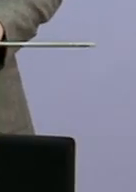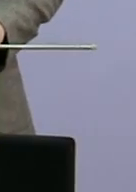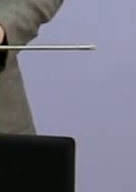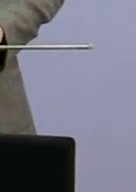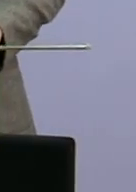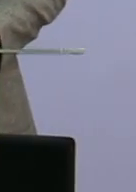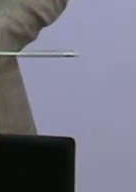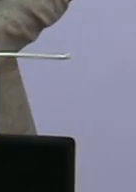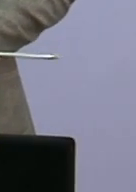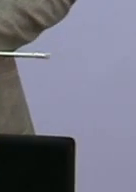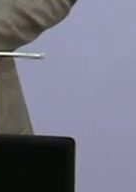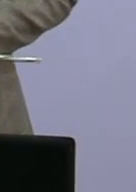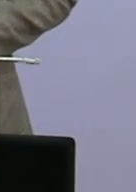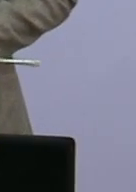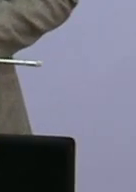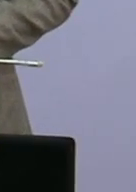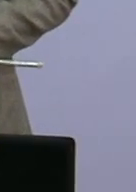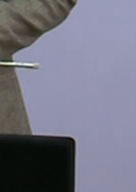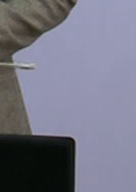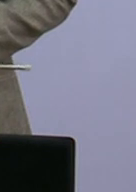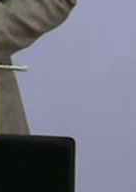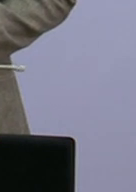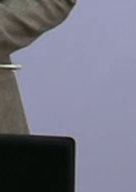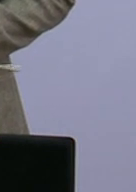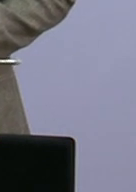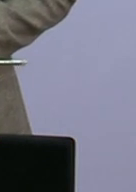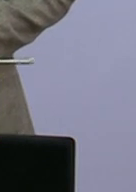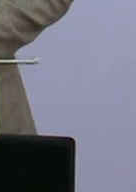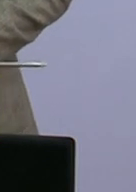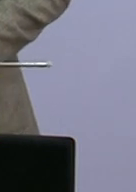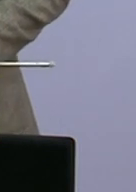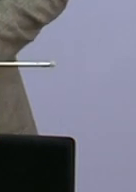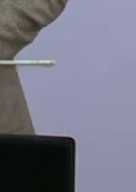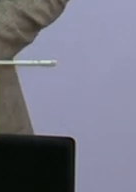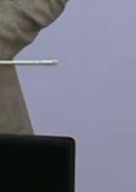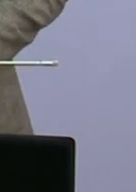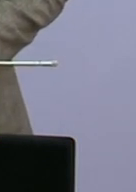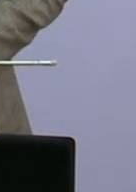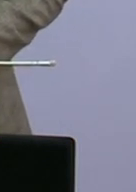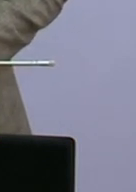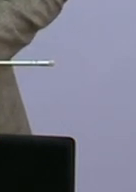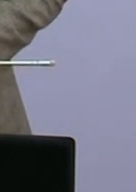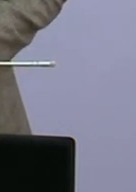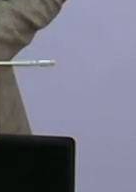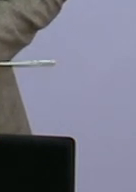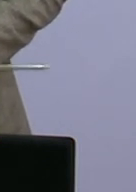Let's continue. He tells great jokes. He's very